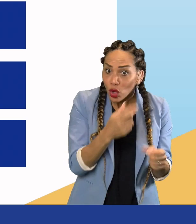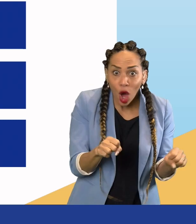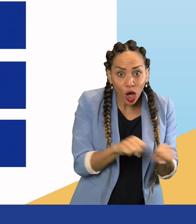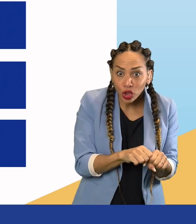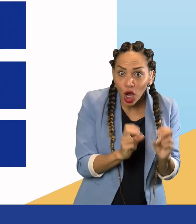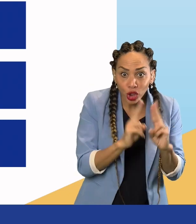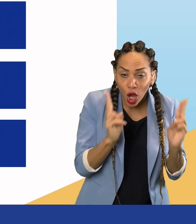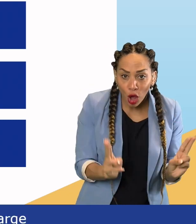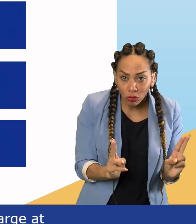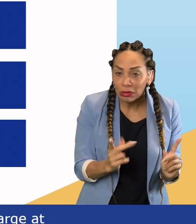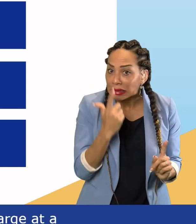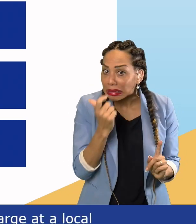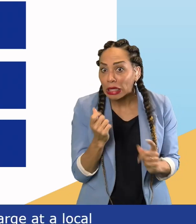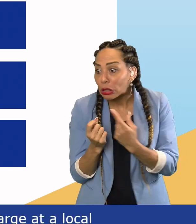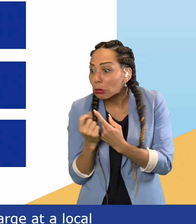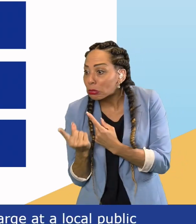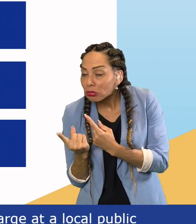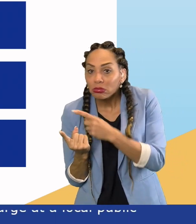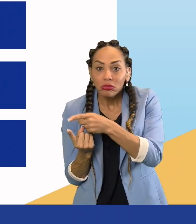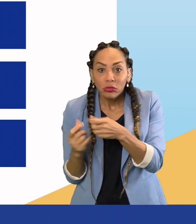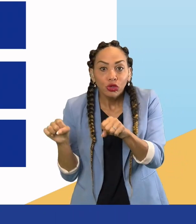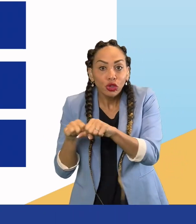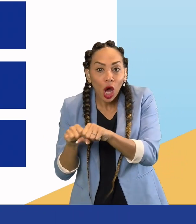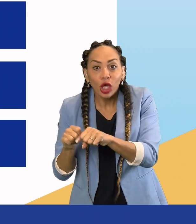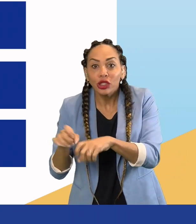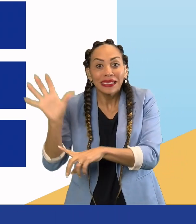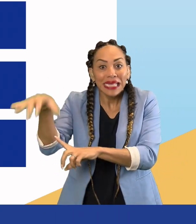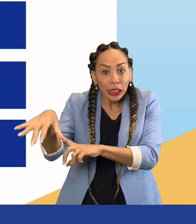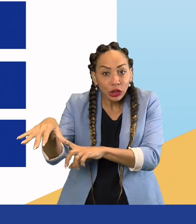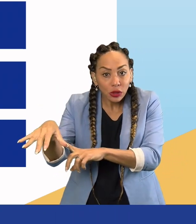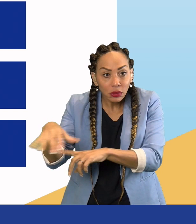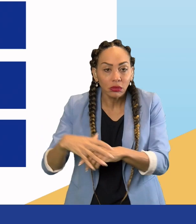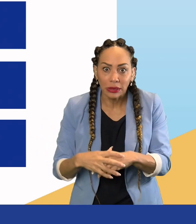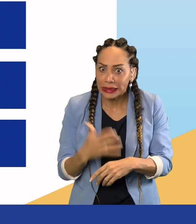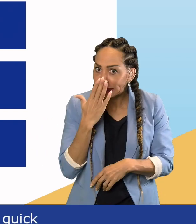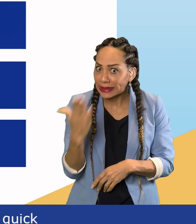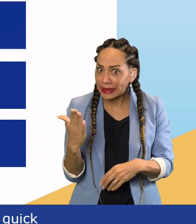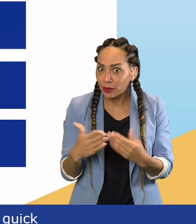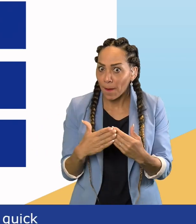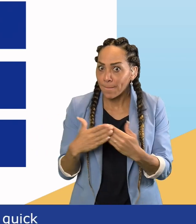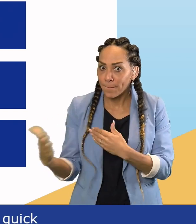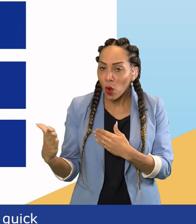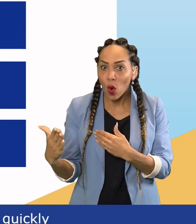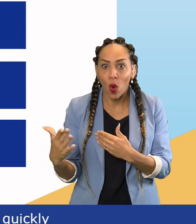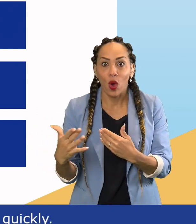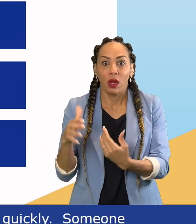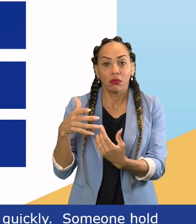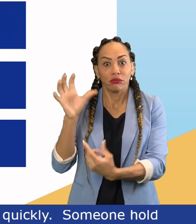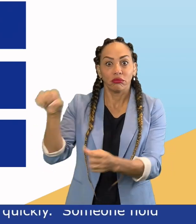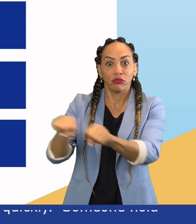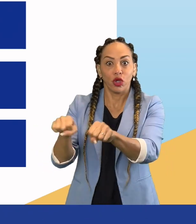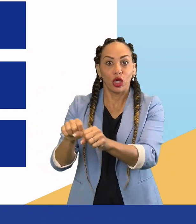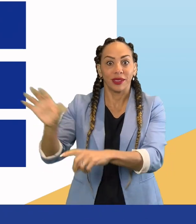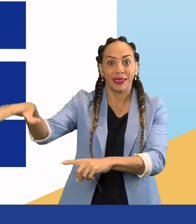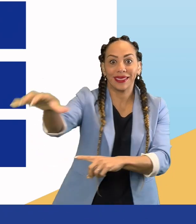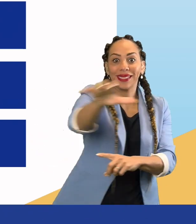infrastructure is growing really quickly. Someone told me last week that there are now more electric vehicle charging stations in the UK than there